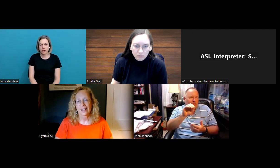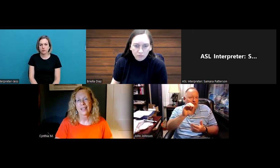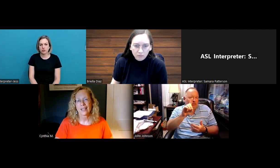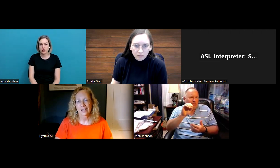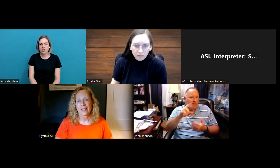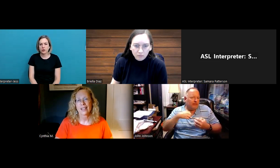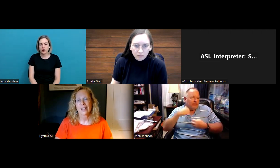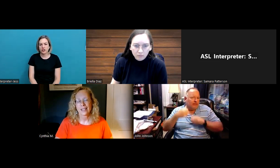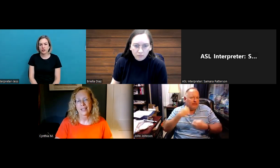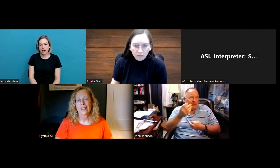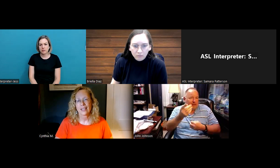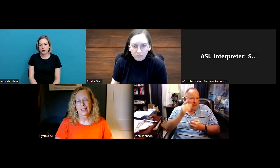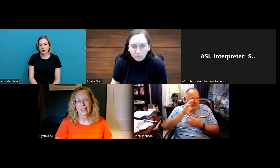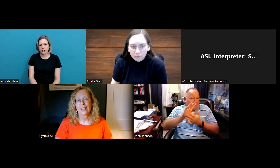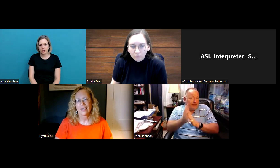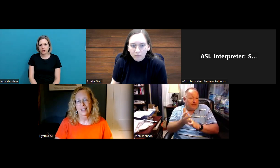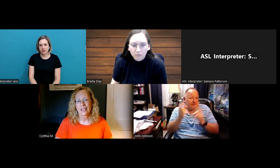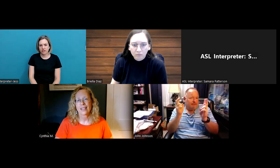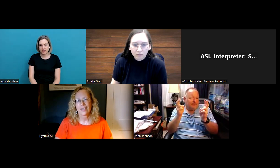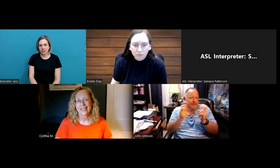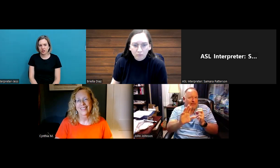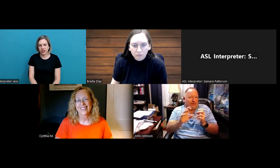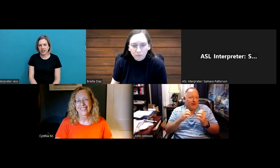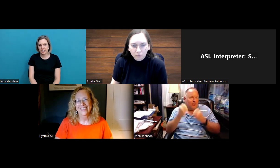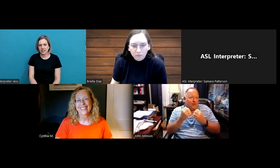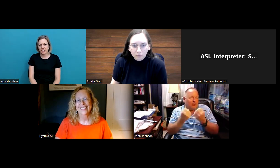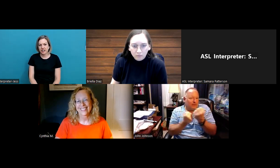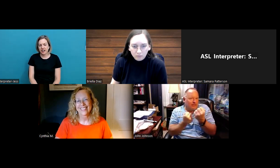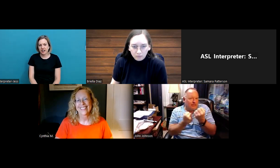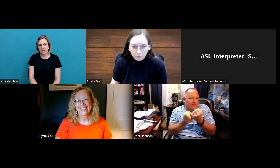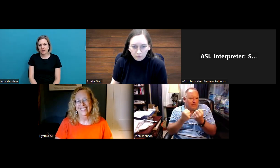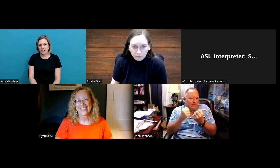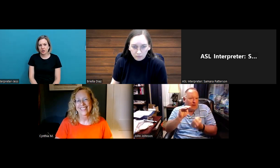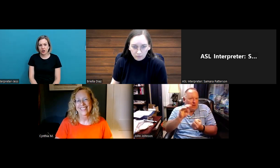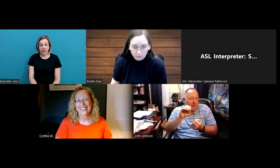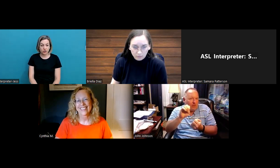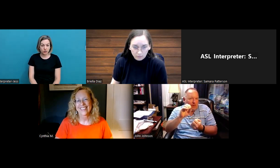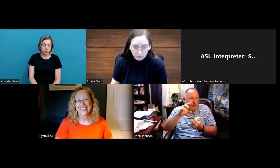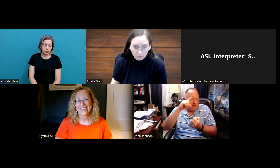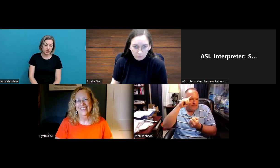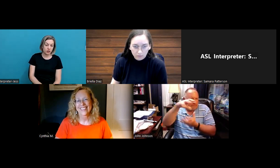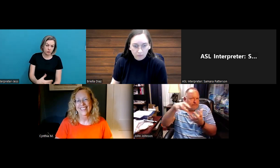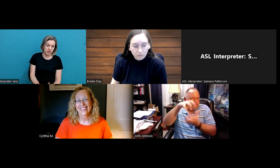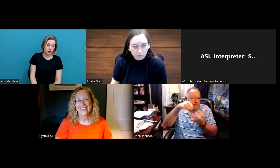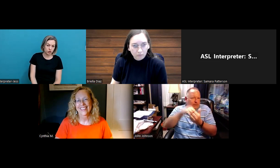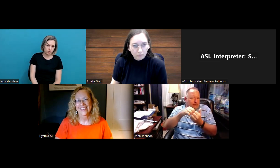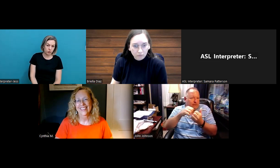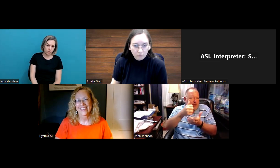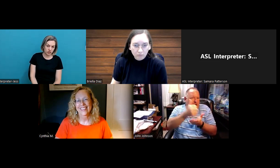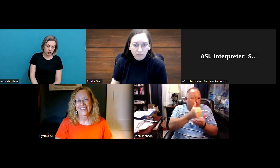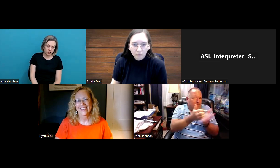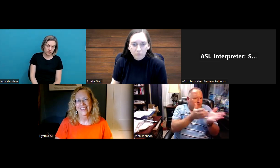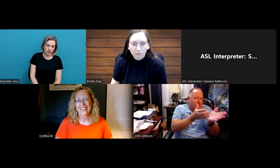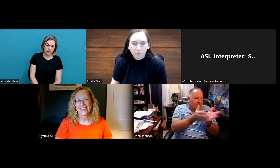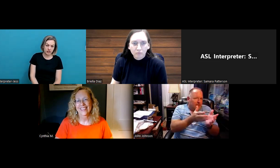if sometimes you're in a bad mood or something, you're not feeling so great, can they also be an emotional